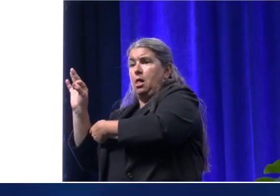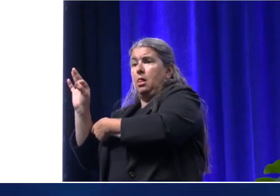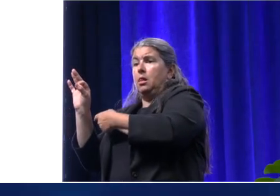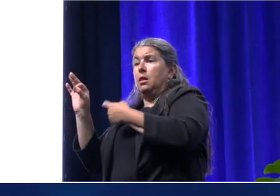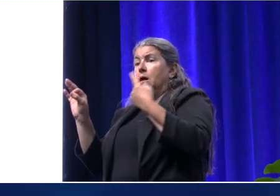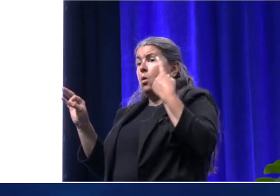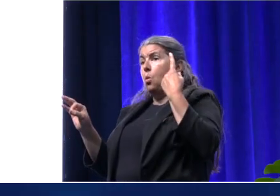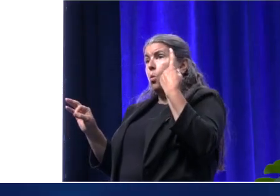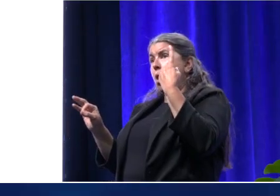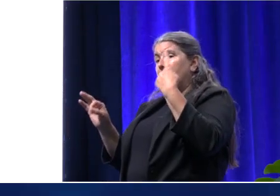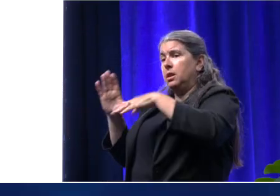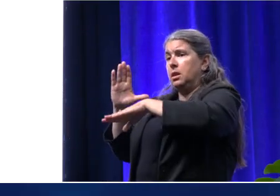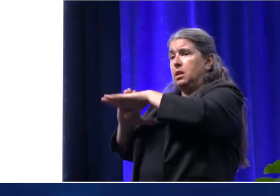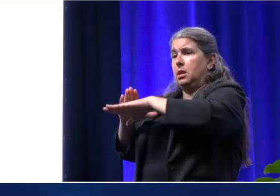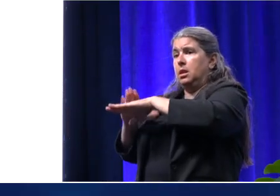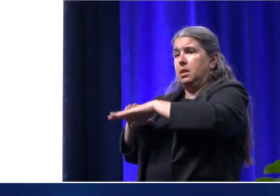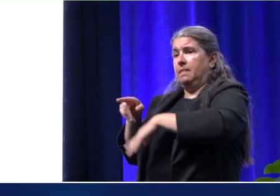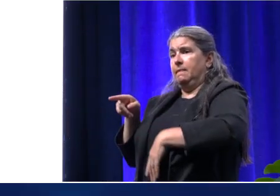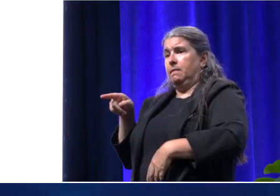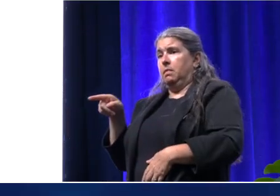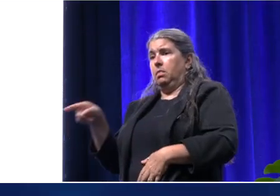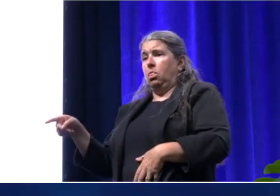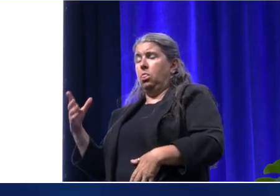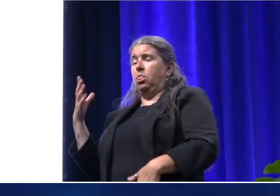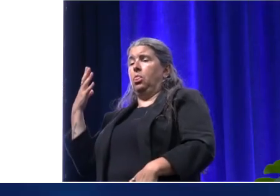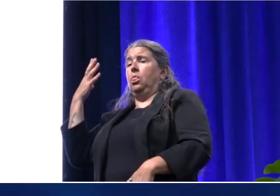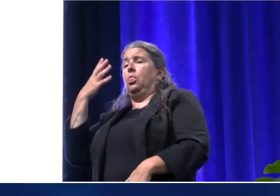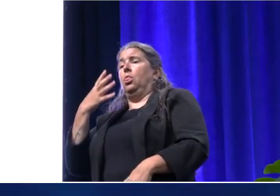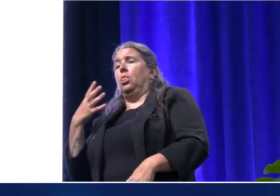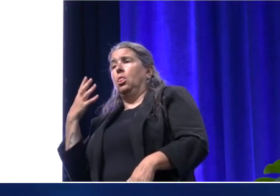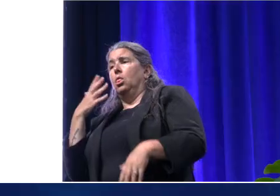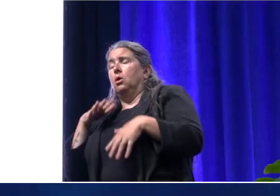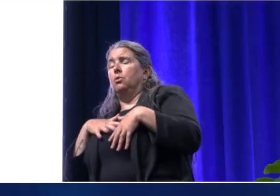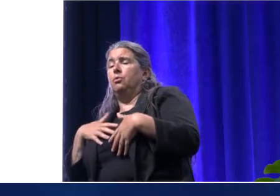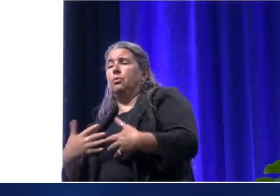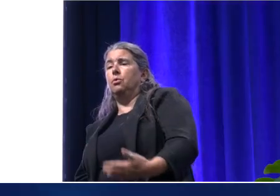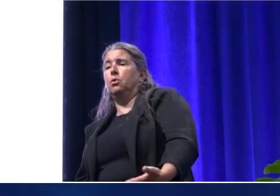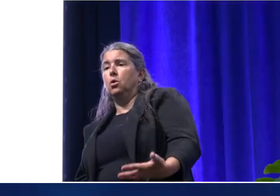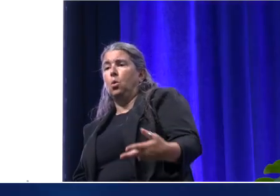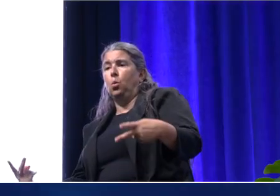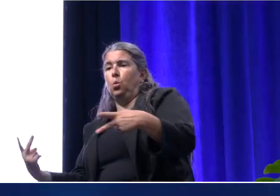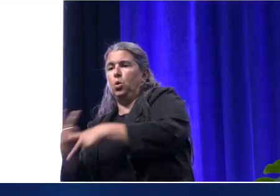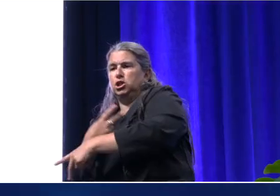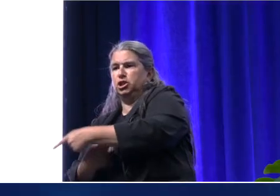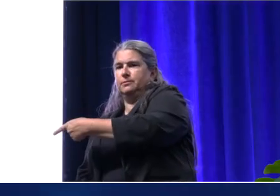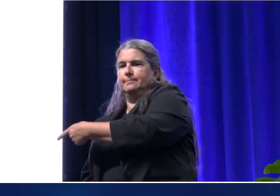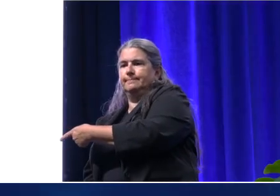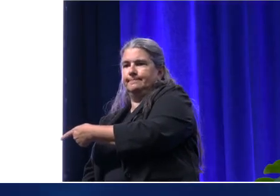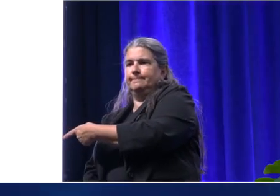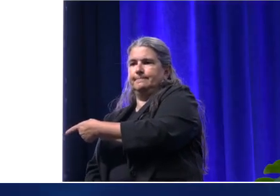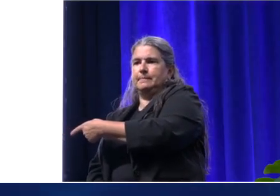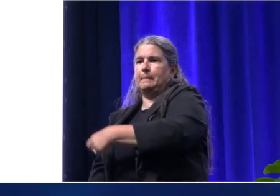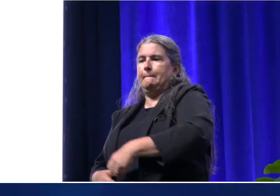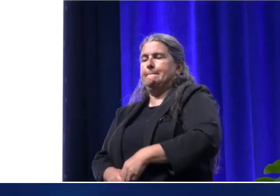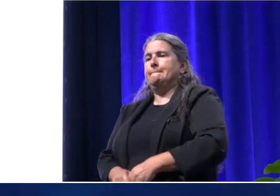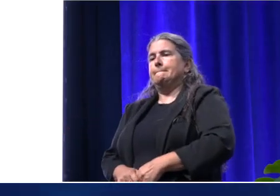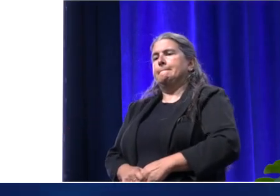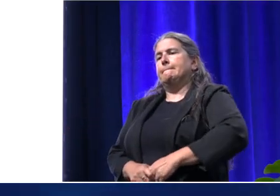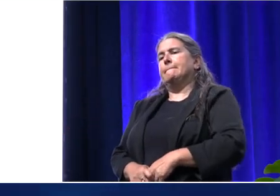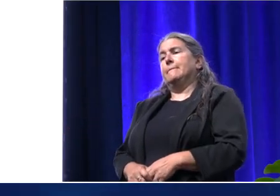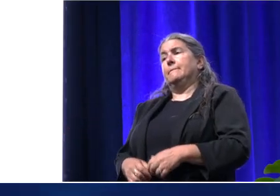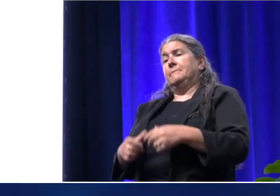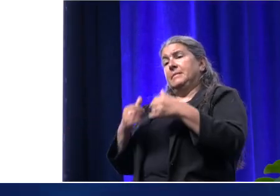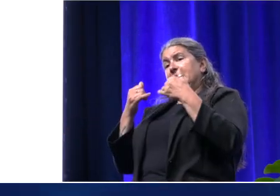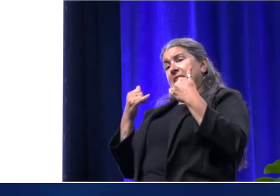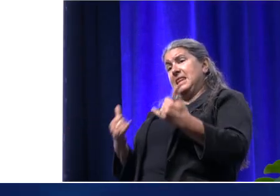with xylazine. What this has meant is that some of the drop-in centers have had to have new spaces for